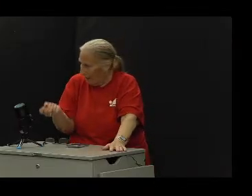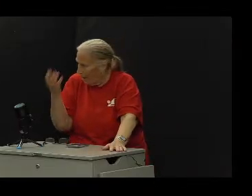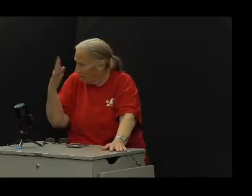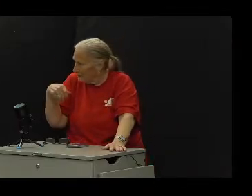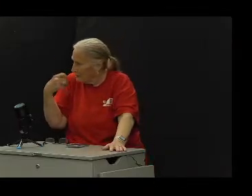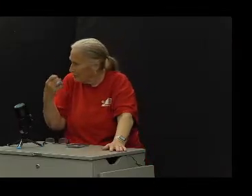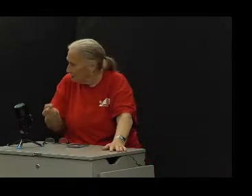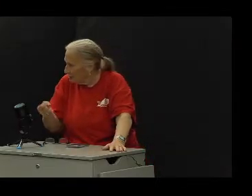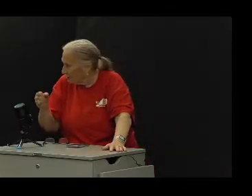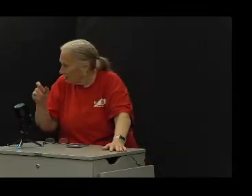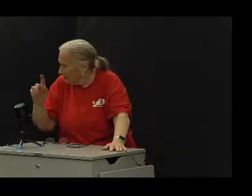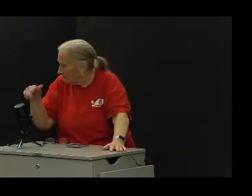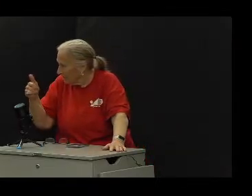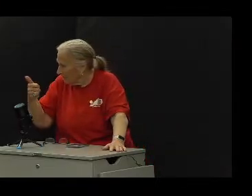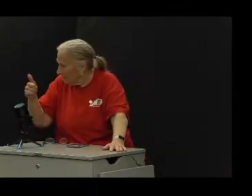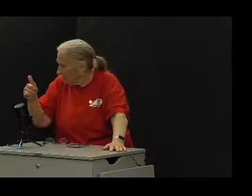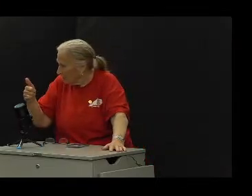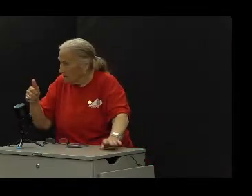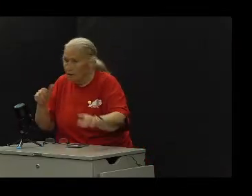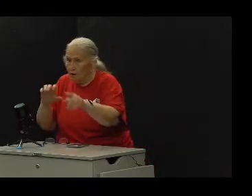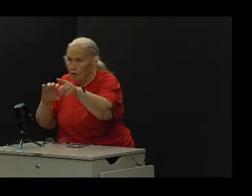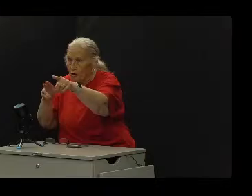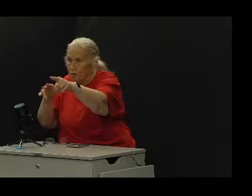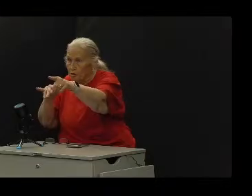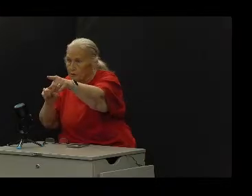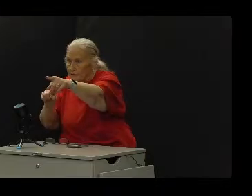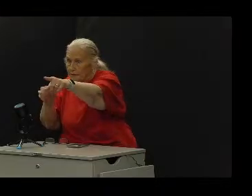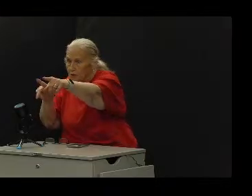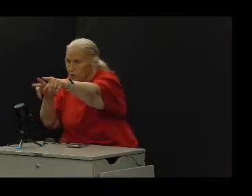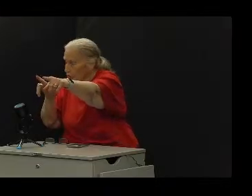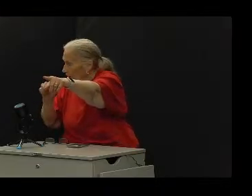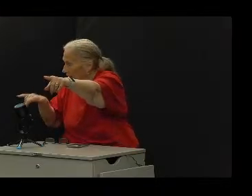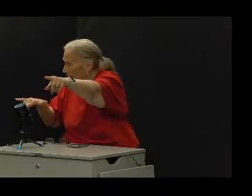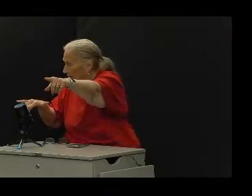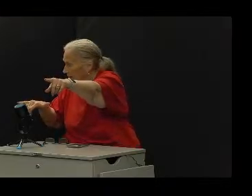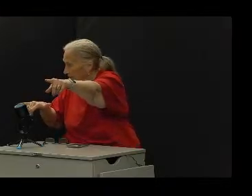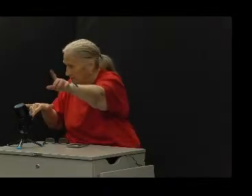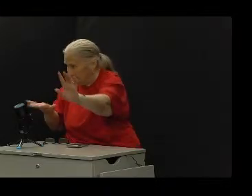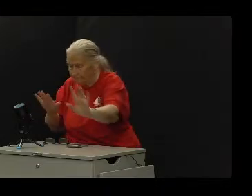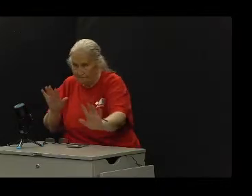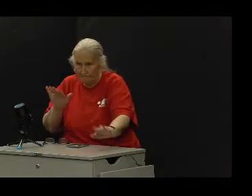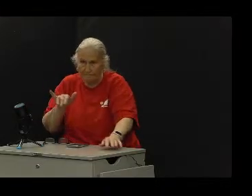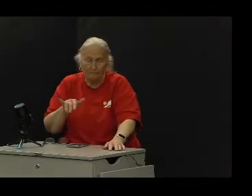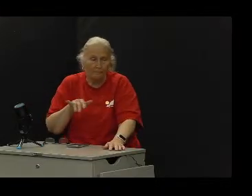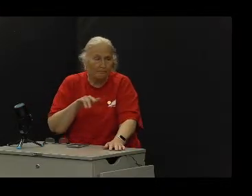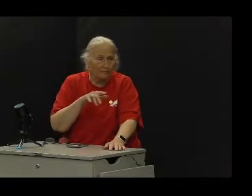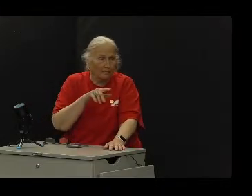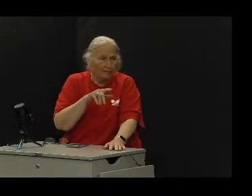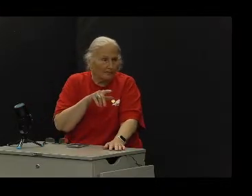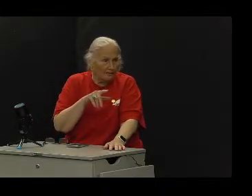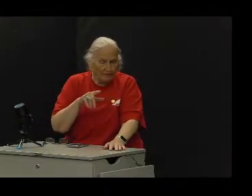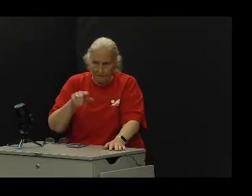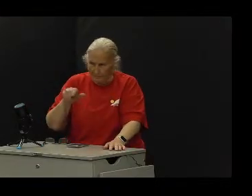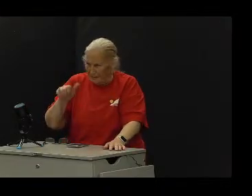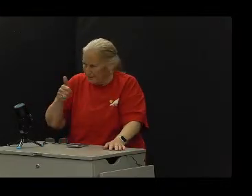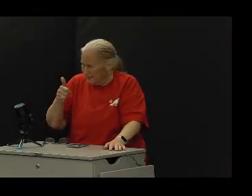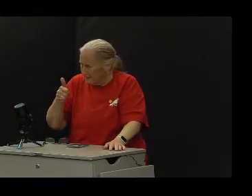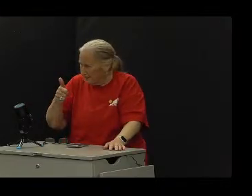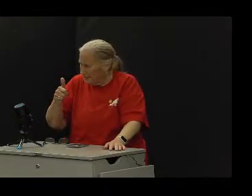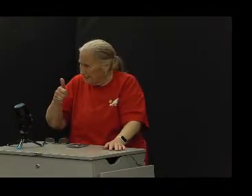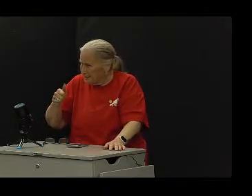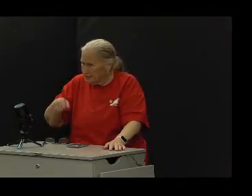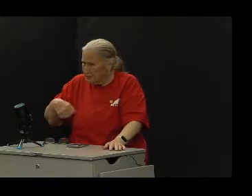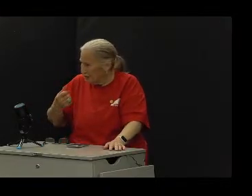was a long time coming. I don't know how many years it was closed. I'm wanting to say for about 10 years. Am I right,